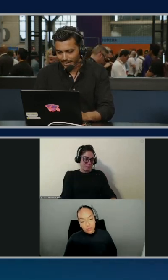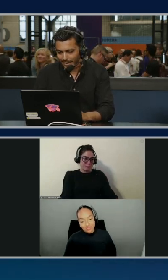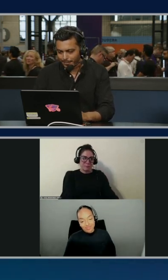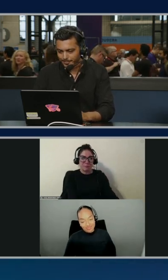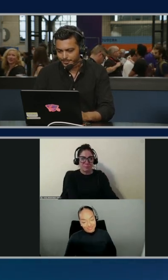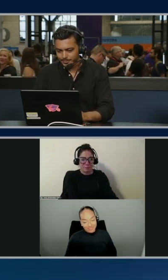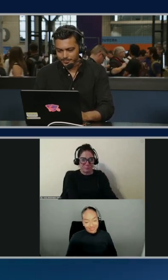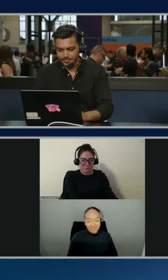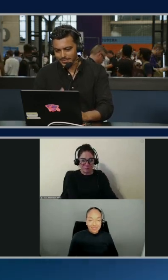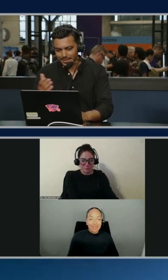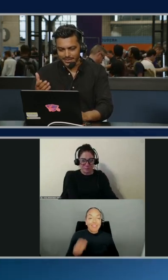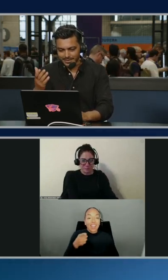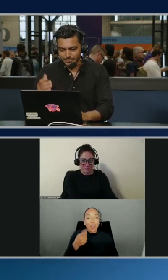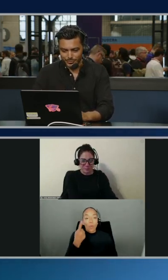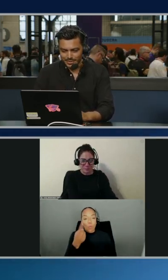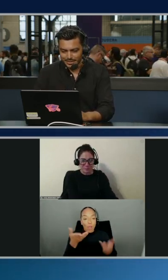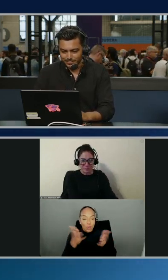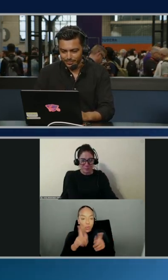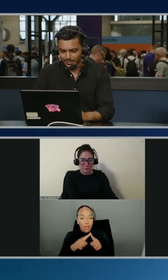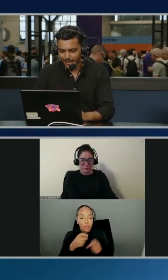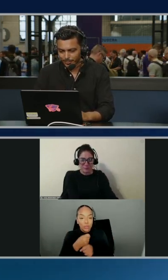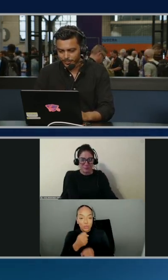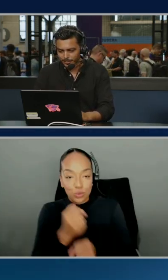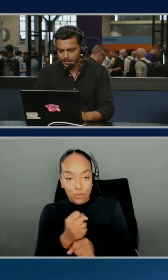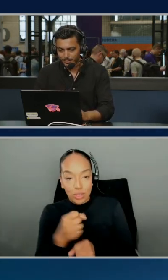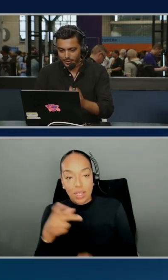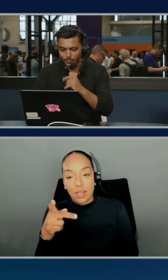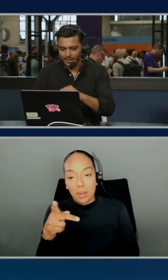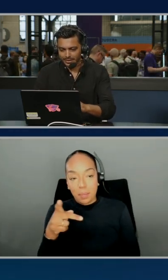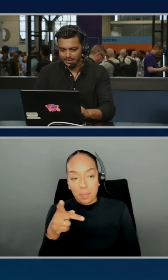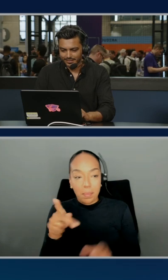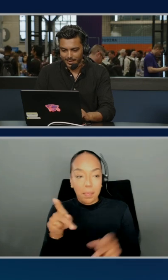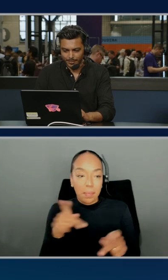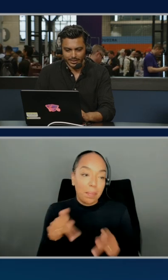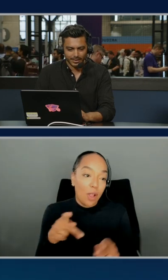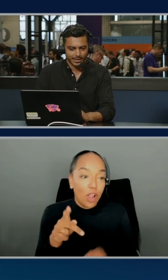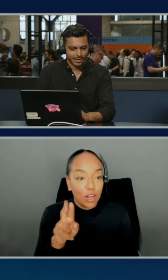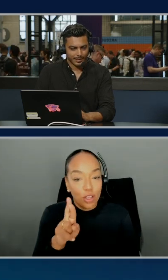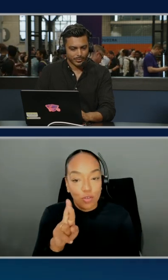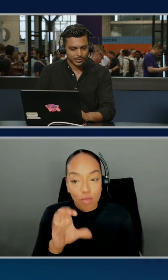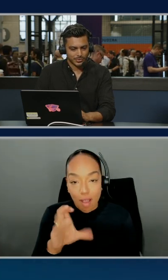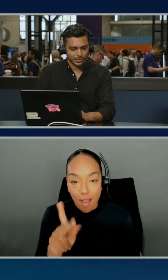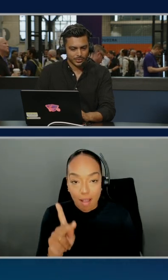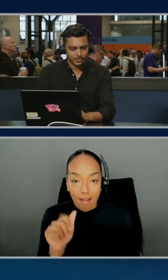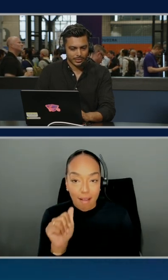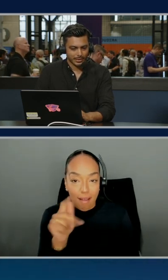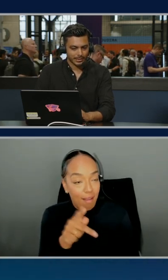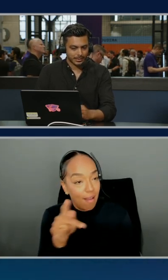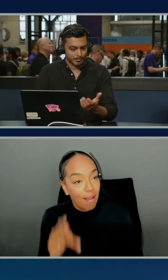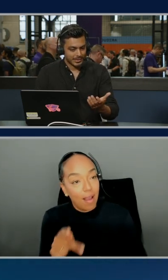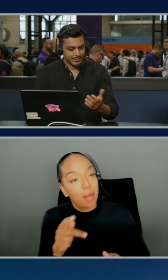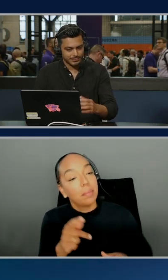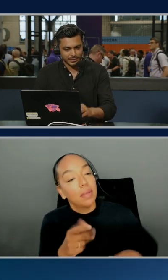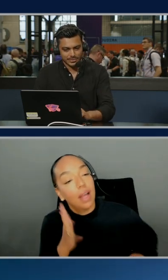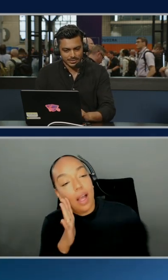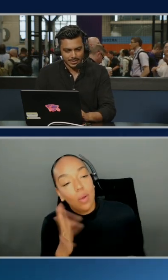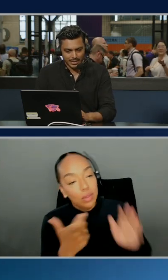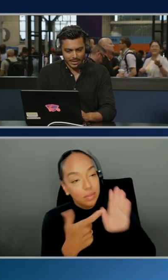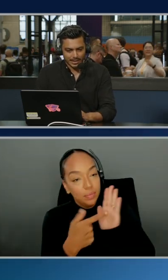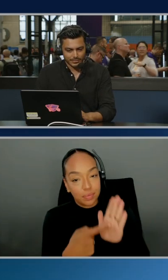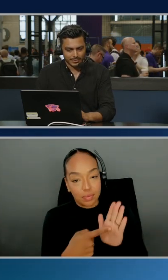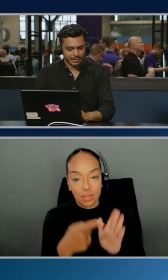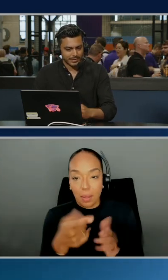PartyRock app. It takes a few seconds for the app to be built, but while that is happening, I'm going to show you the playlist